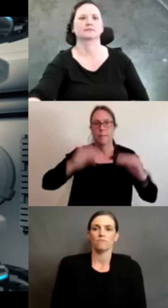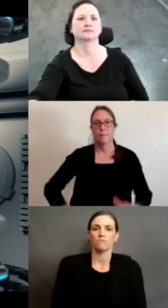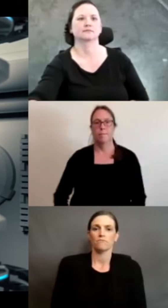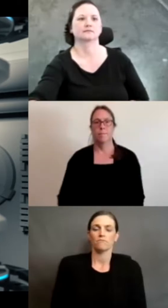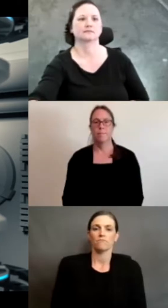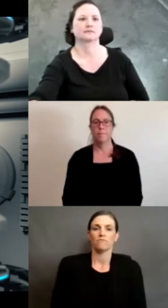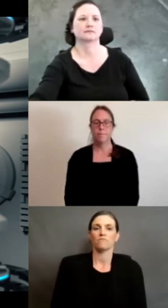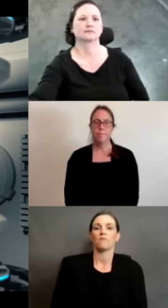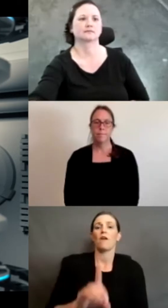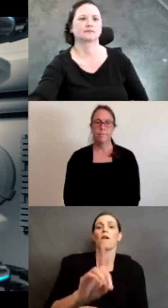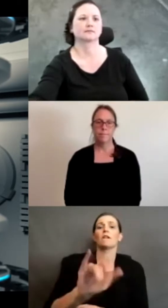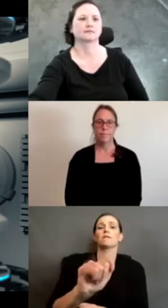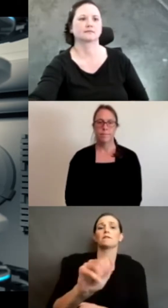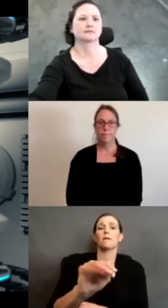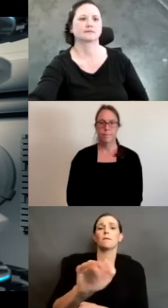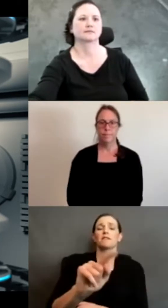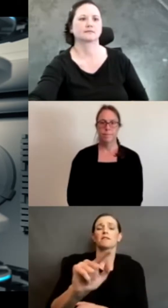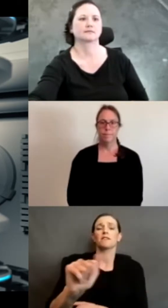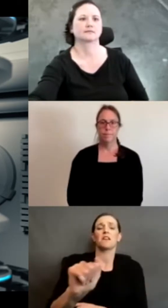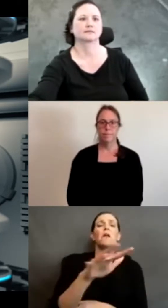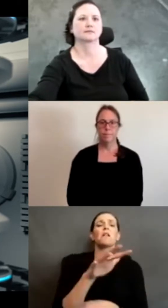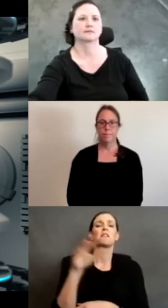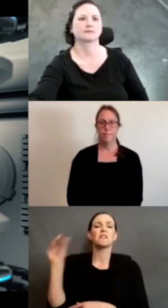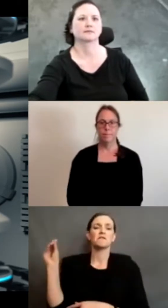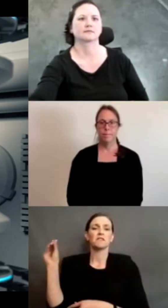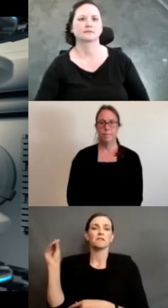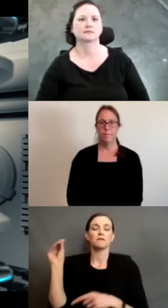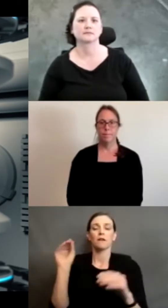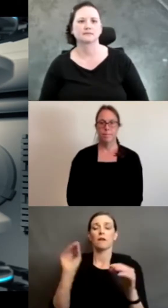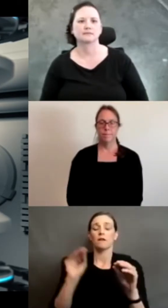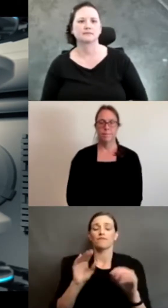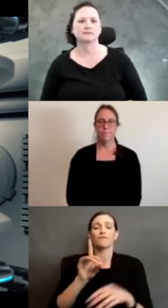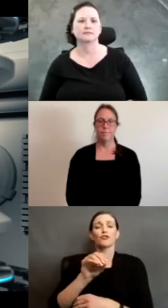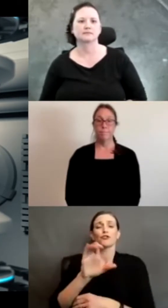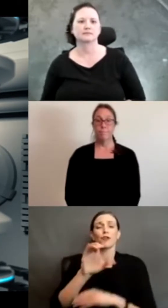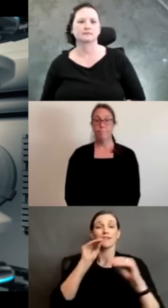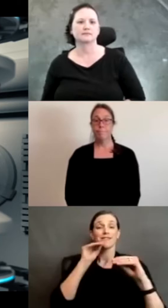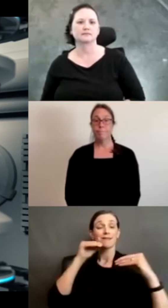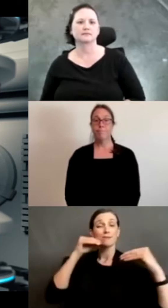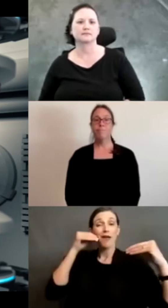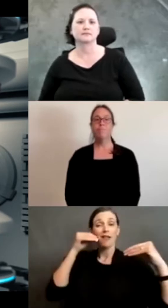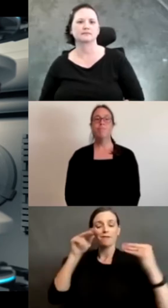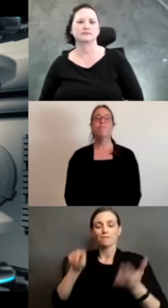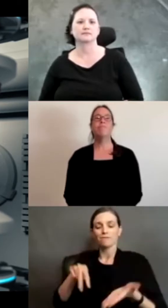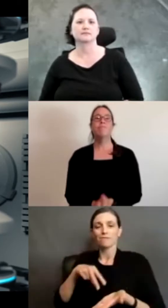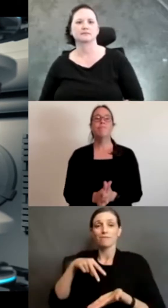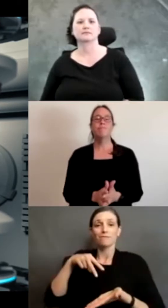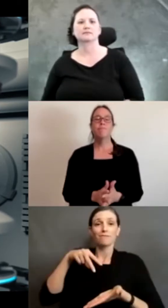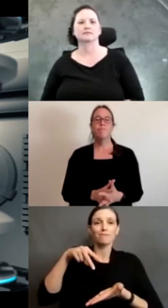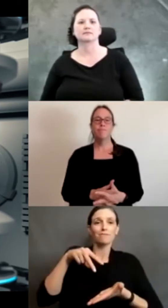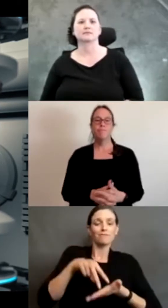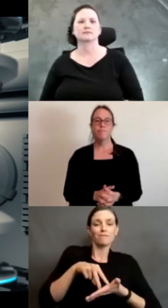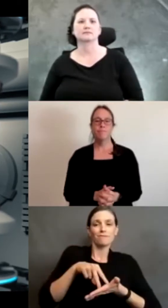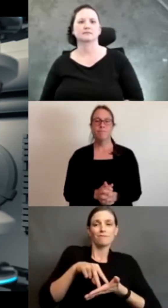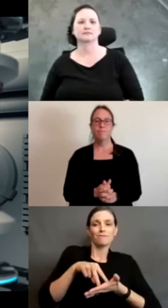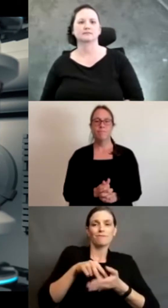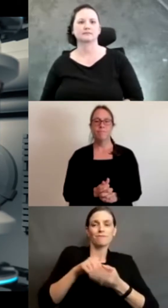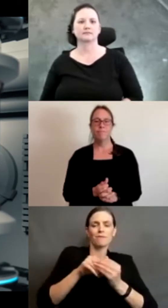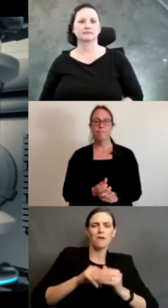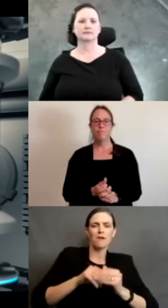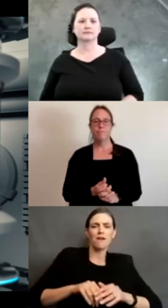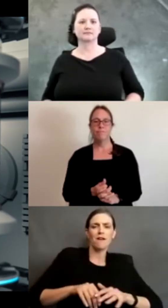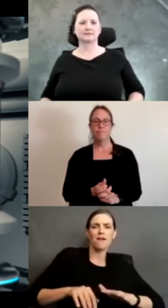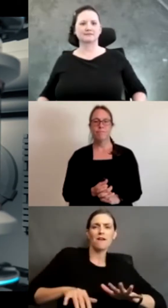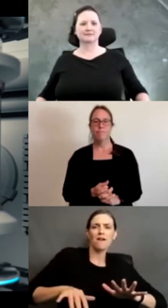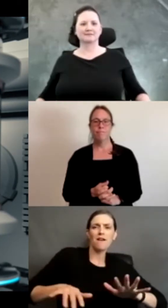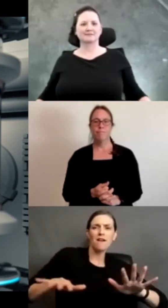Diamantina leaves. Doc Reeven smiles, stands up, then slowly raises his hands into a jazz hands pose,